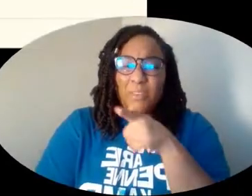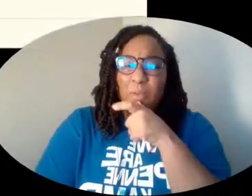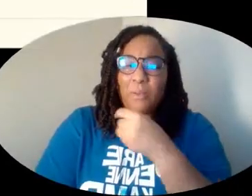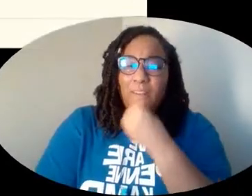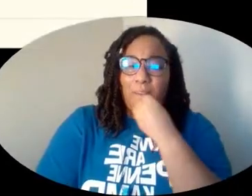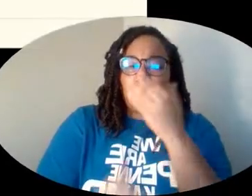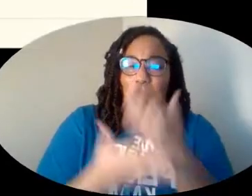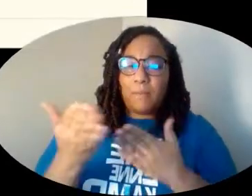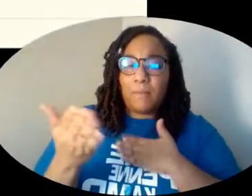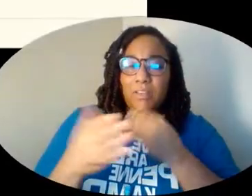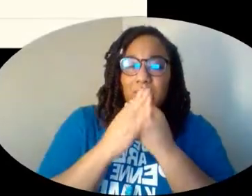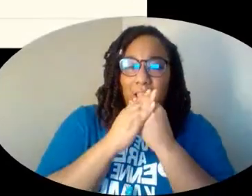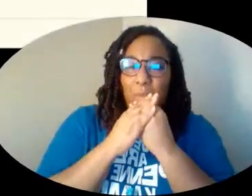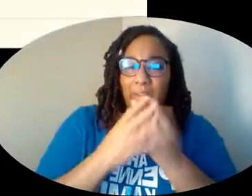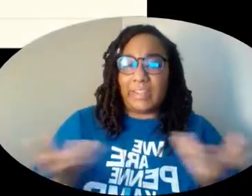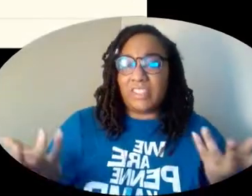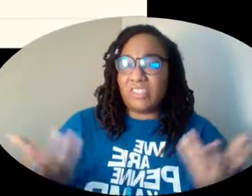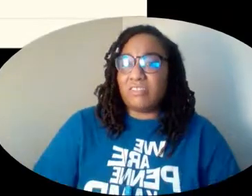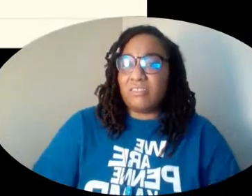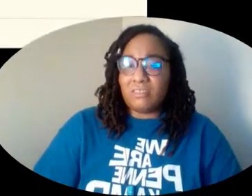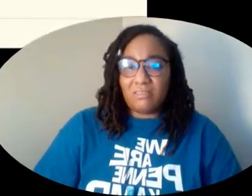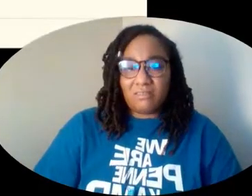Who ate part of my sandwich?